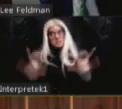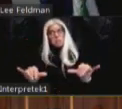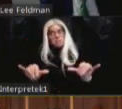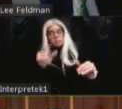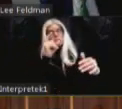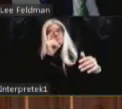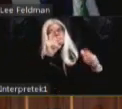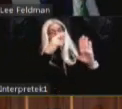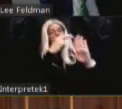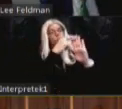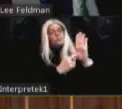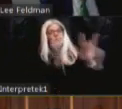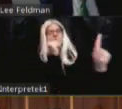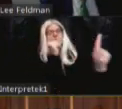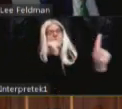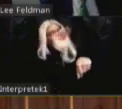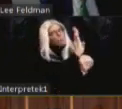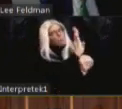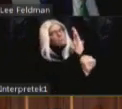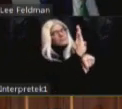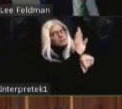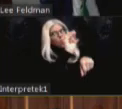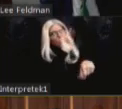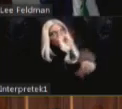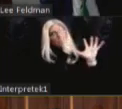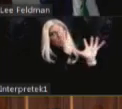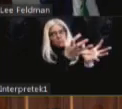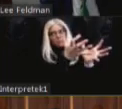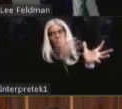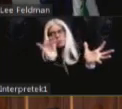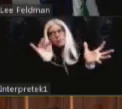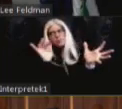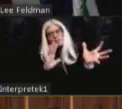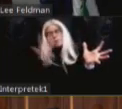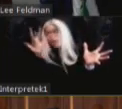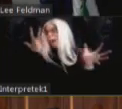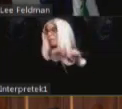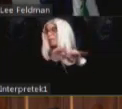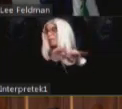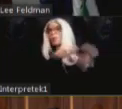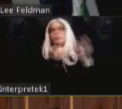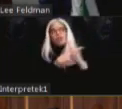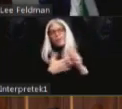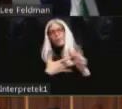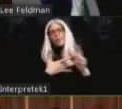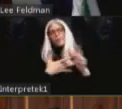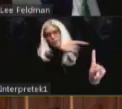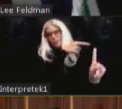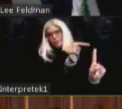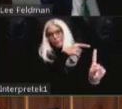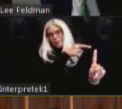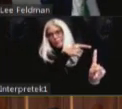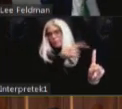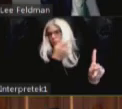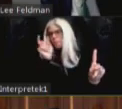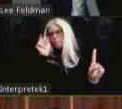where a lot of cases originate, and retail wouldn't have anything beyond the requirement to be masked. It doesn't